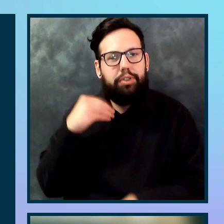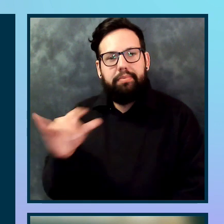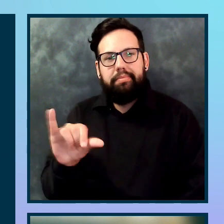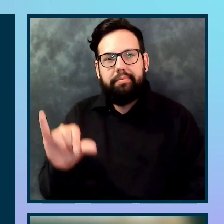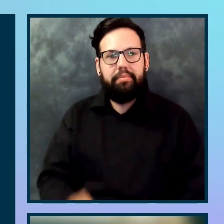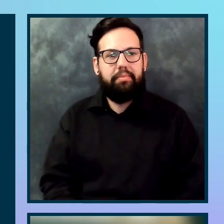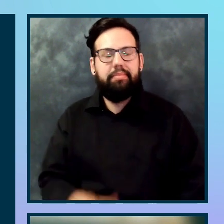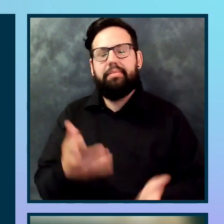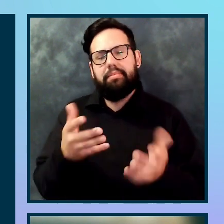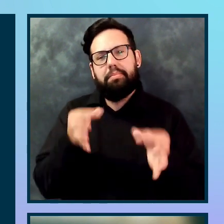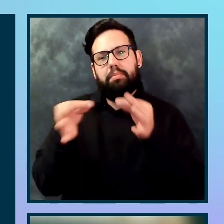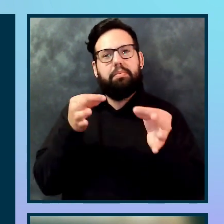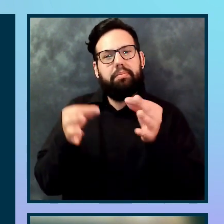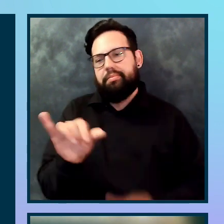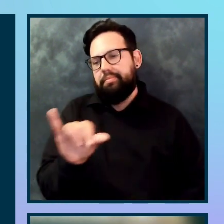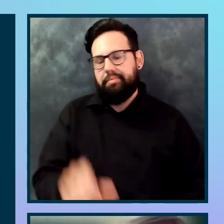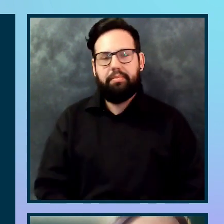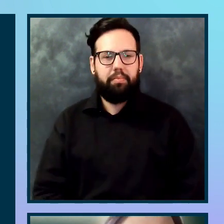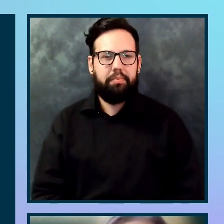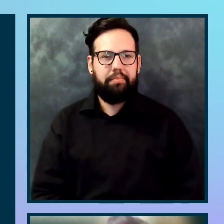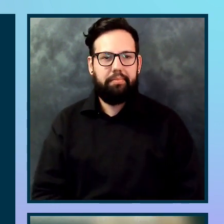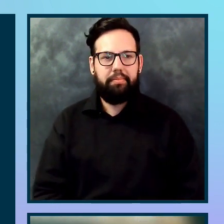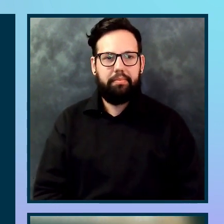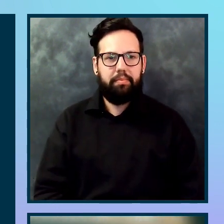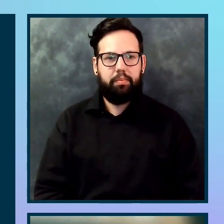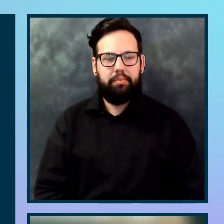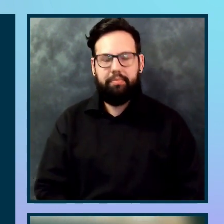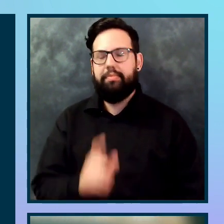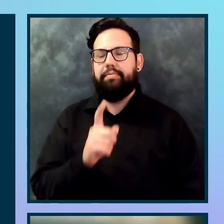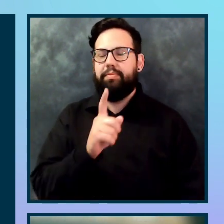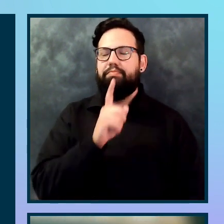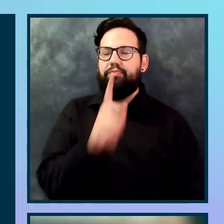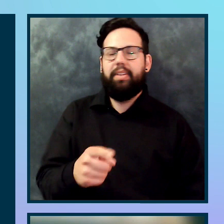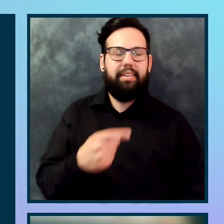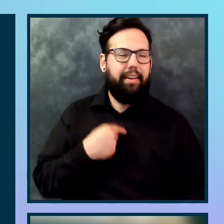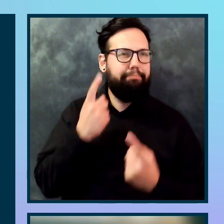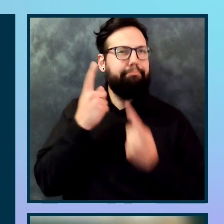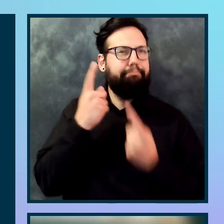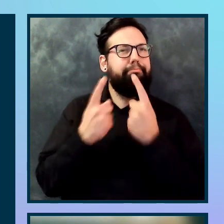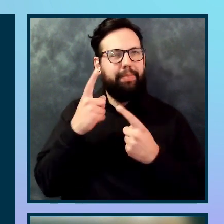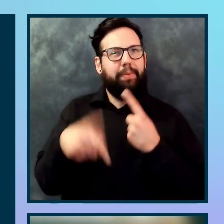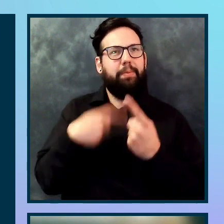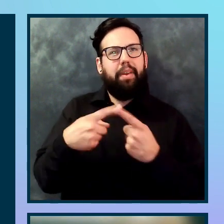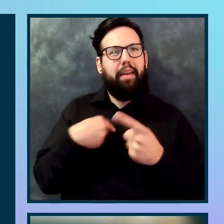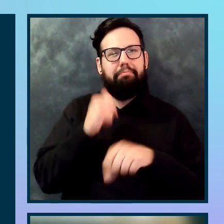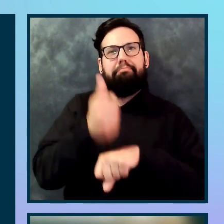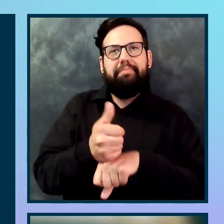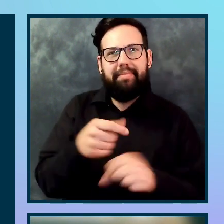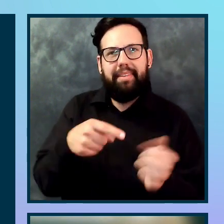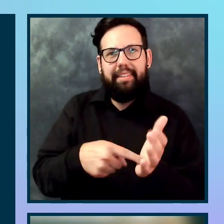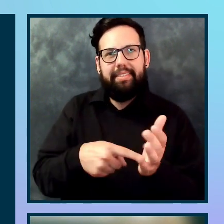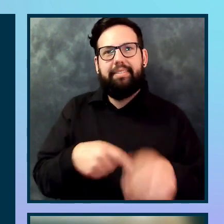that's like. So I was thinking initially when I made this, oh, we've got a living